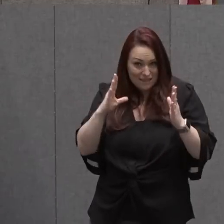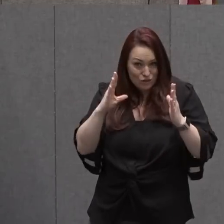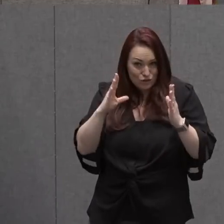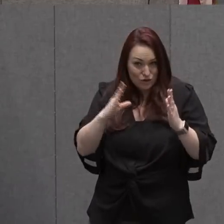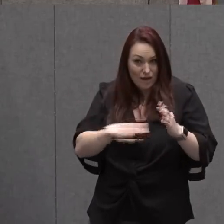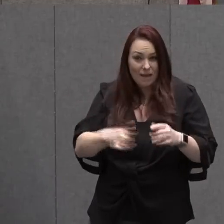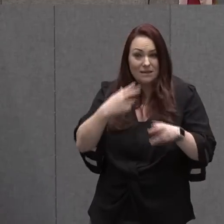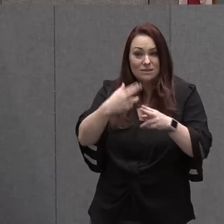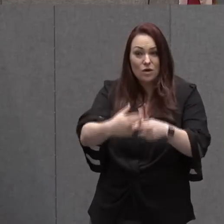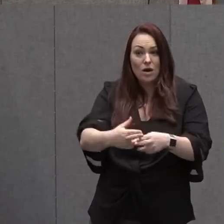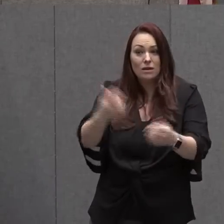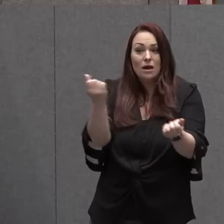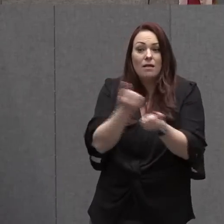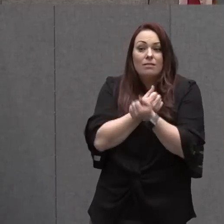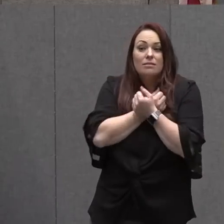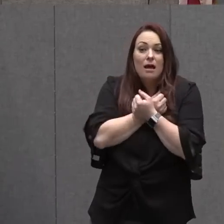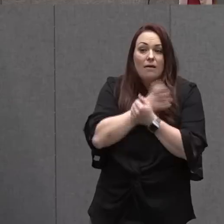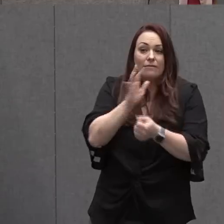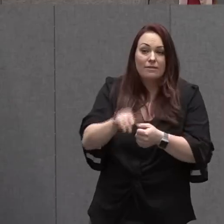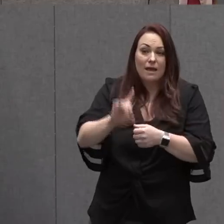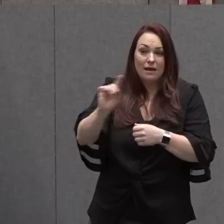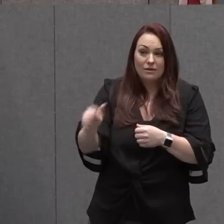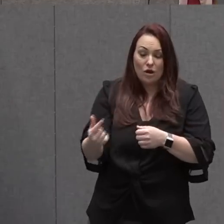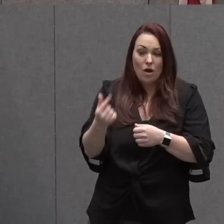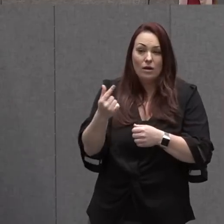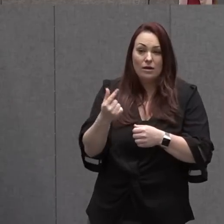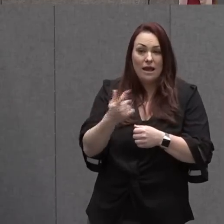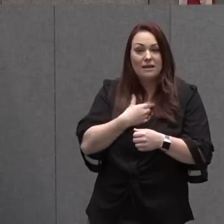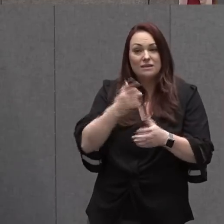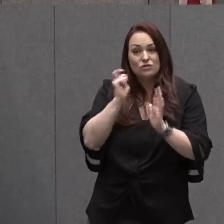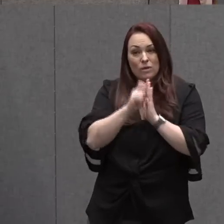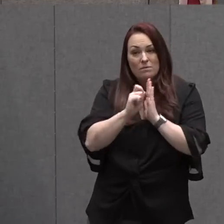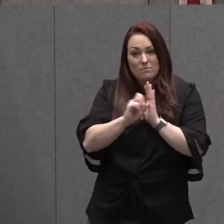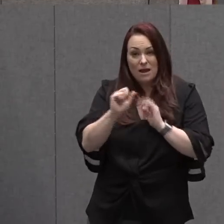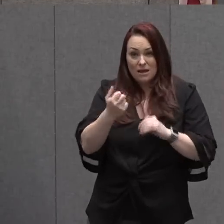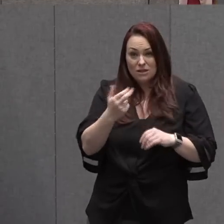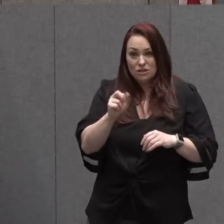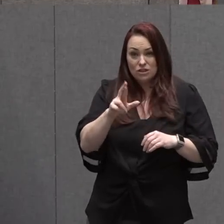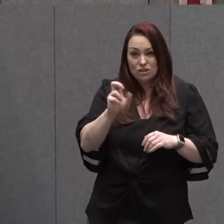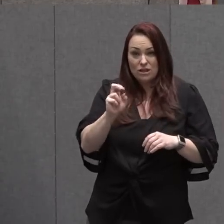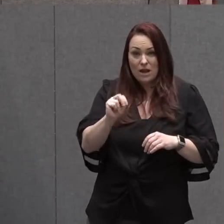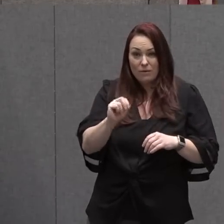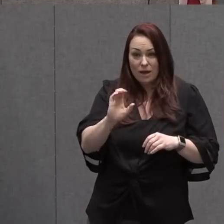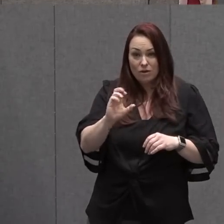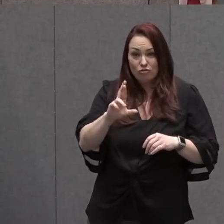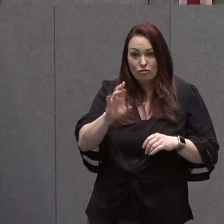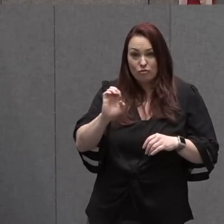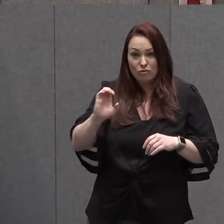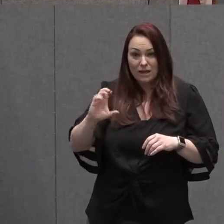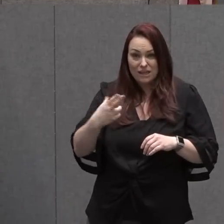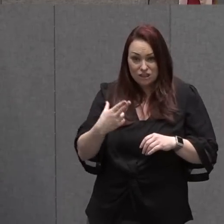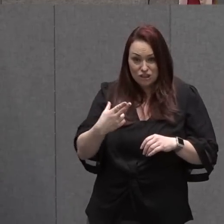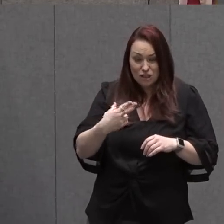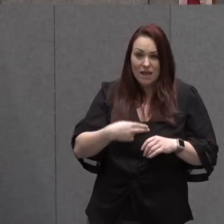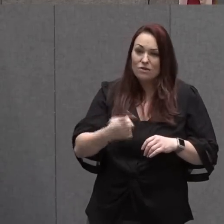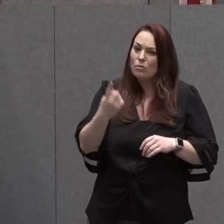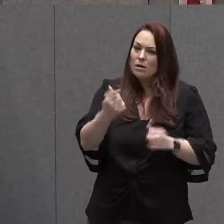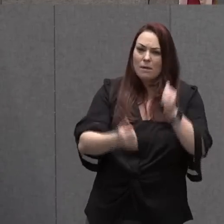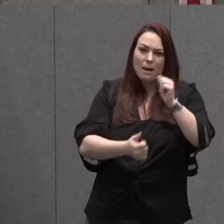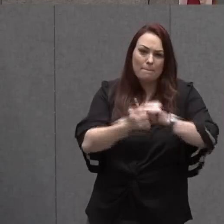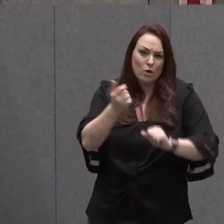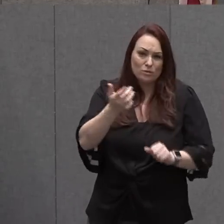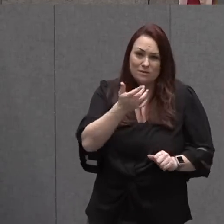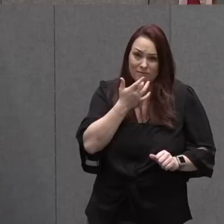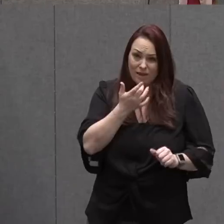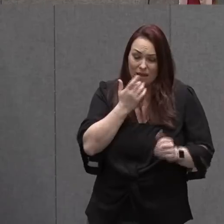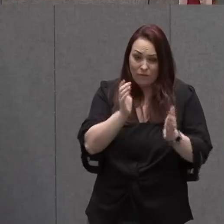That Dog. And it's by Sharon Creech. This is one of my most favorite books. And two